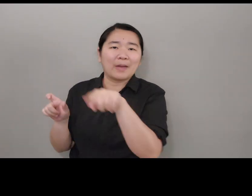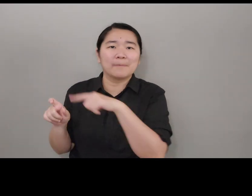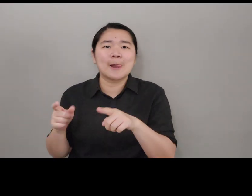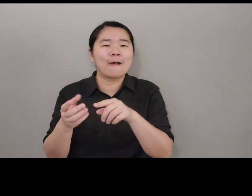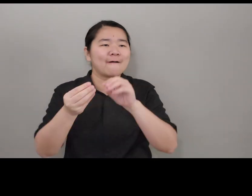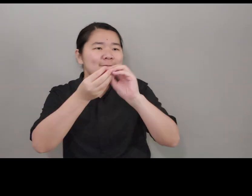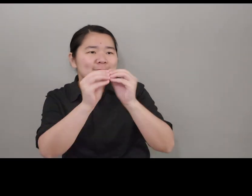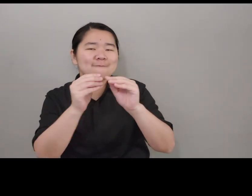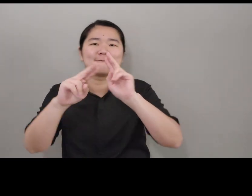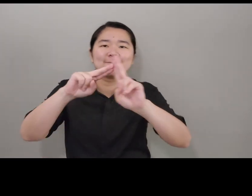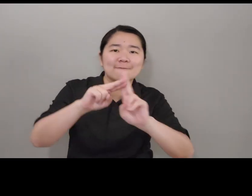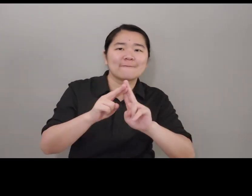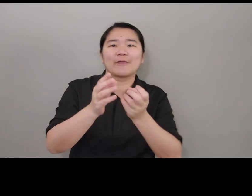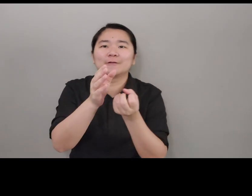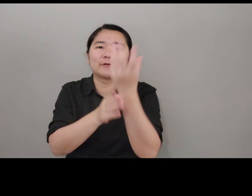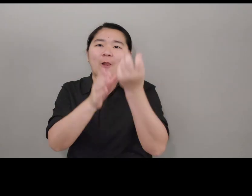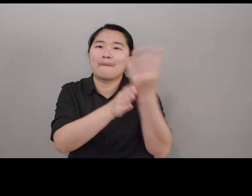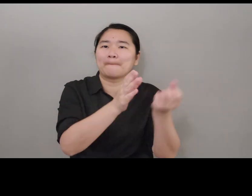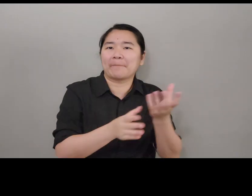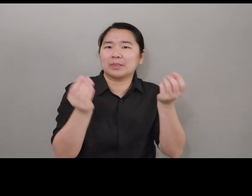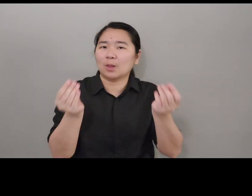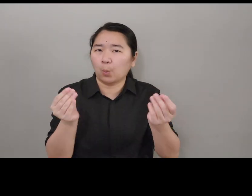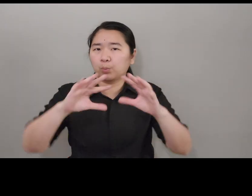of these errors before they even take